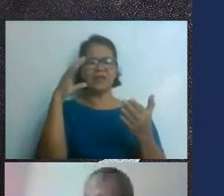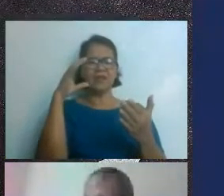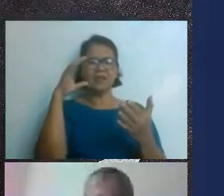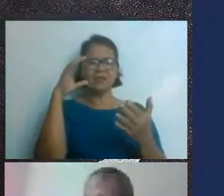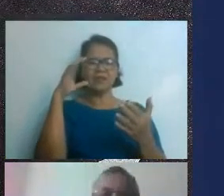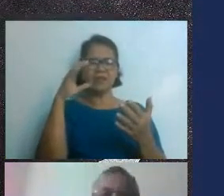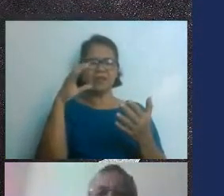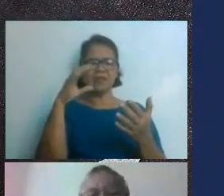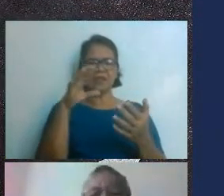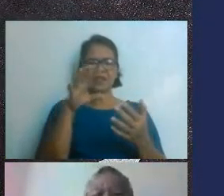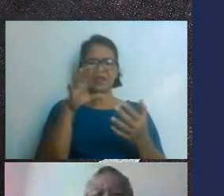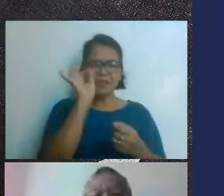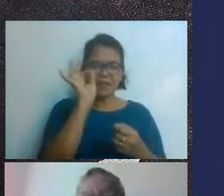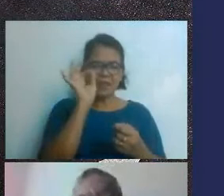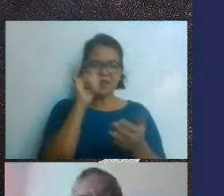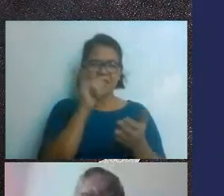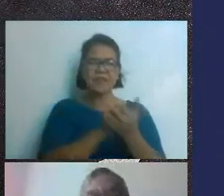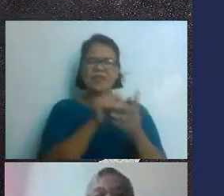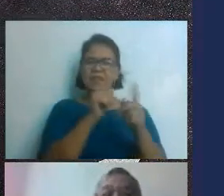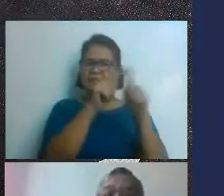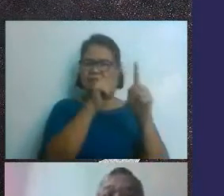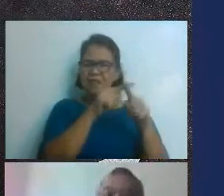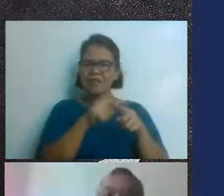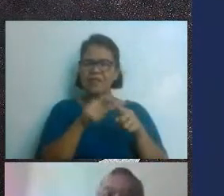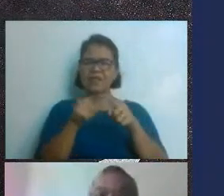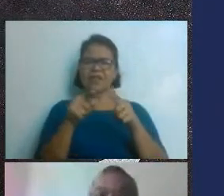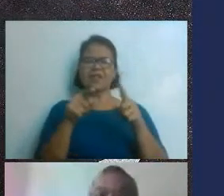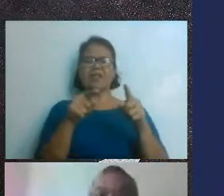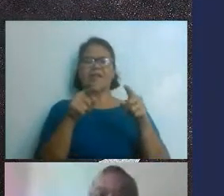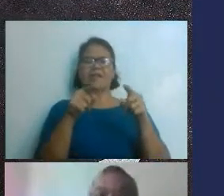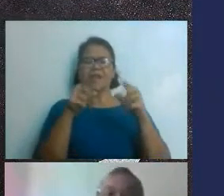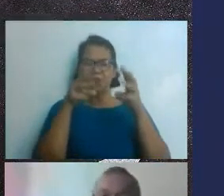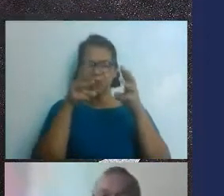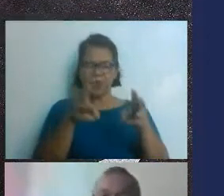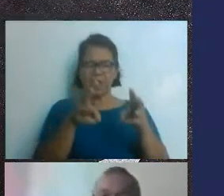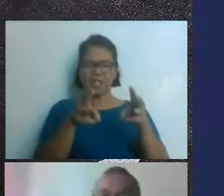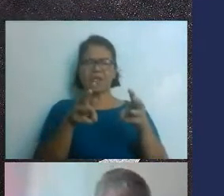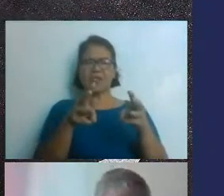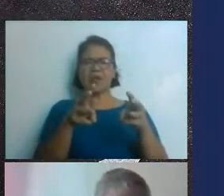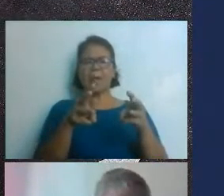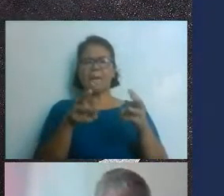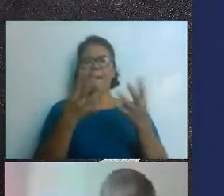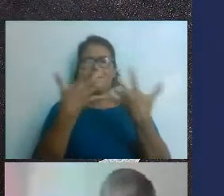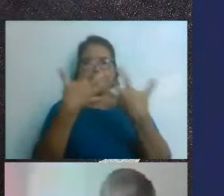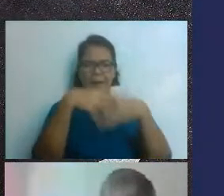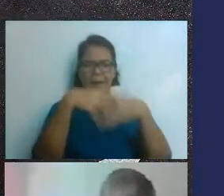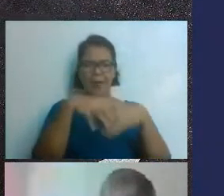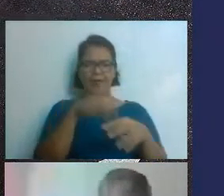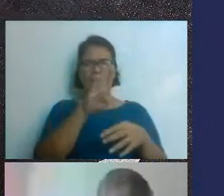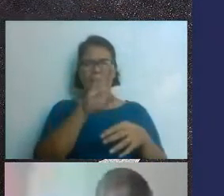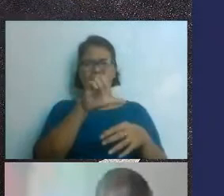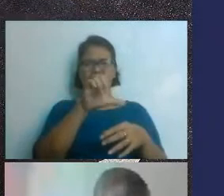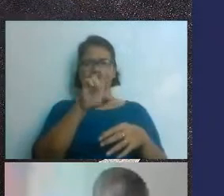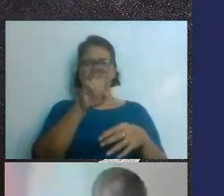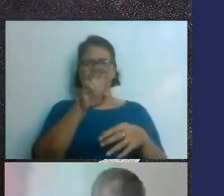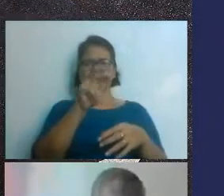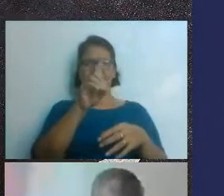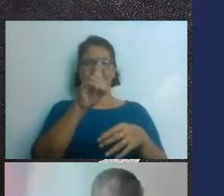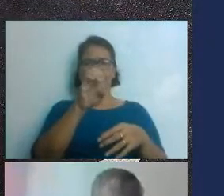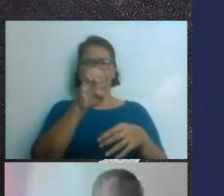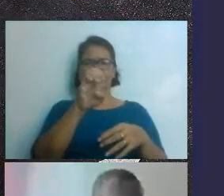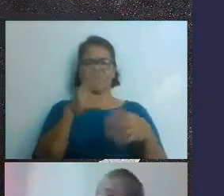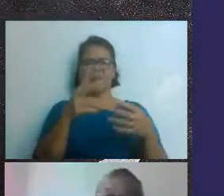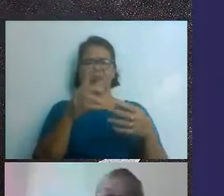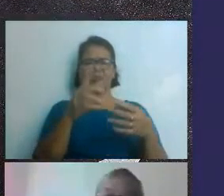forms of blended learning. Pero sa DepEd, we are proposing four forms of blended learning. Ano